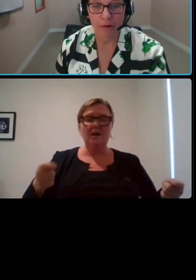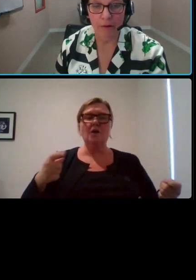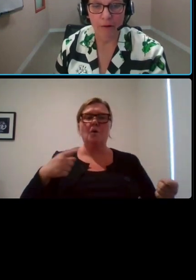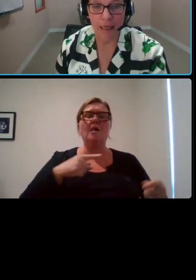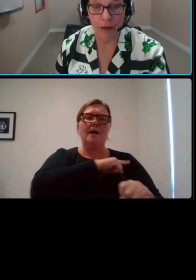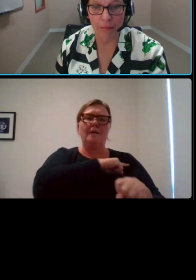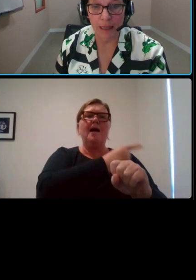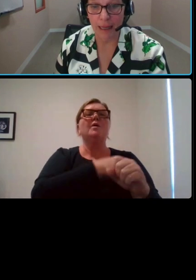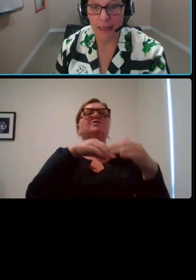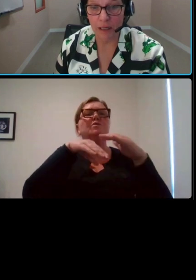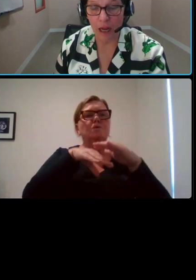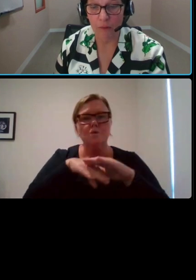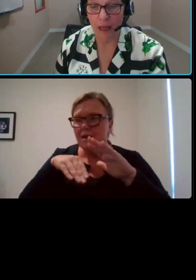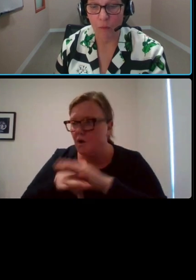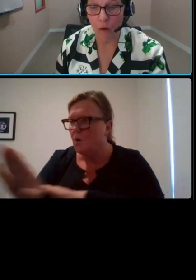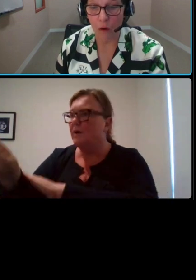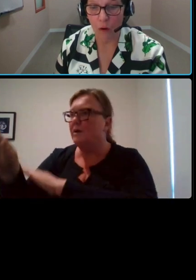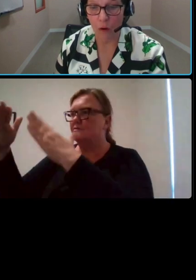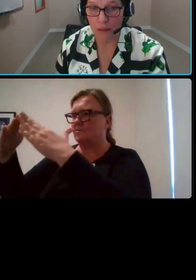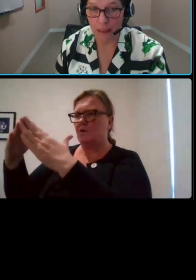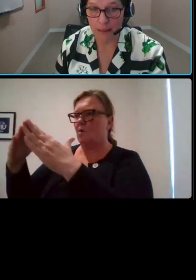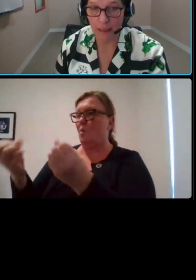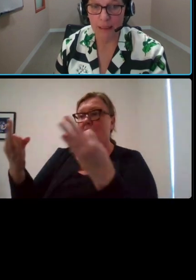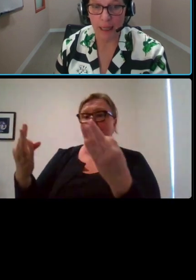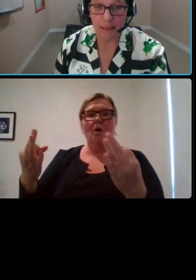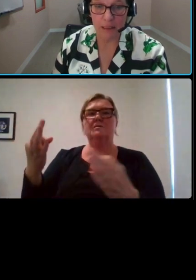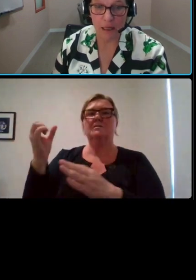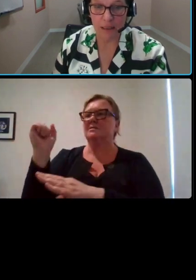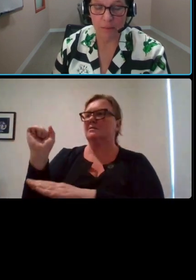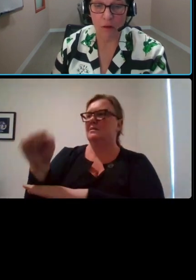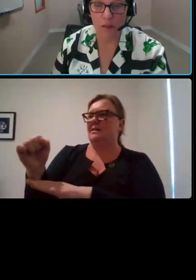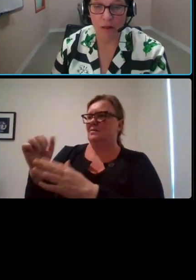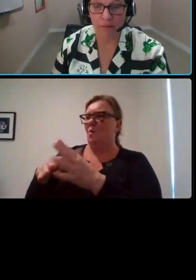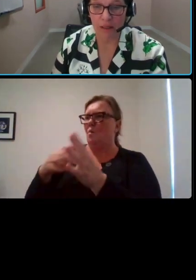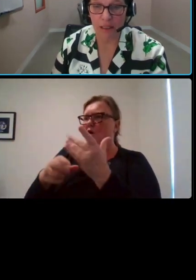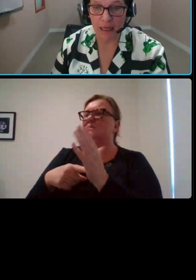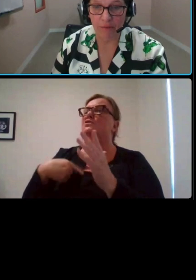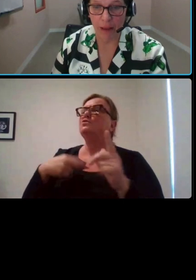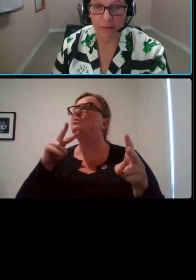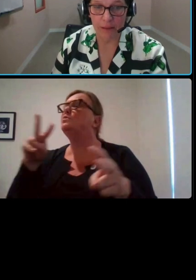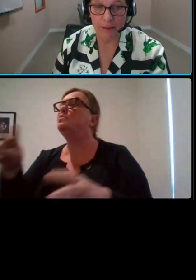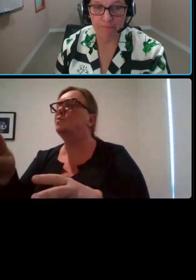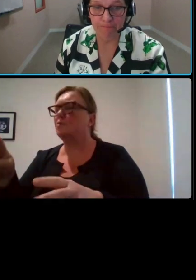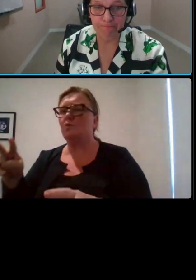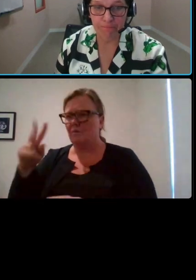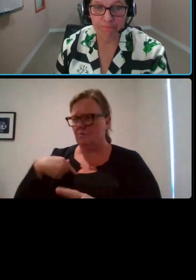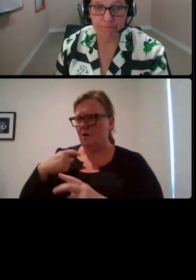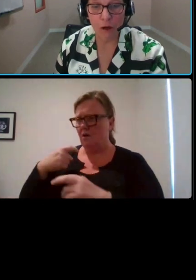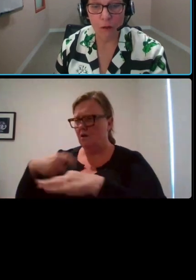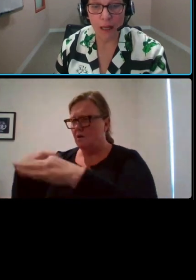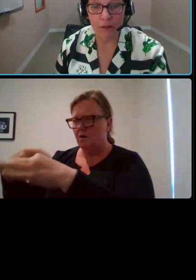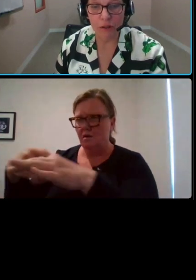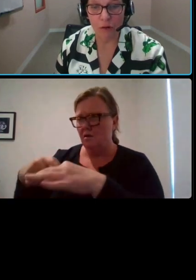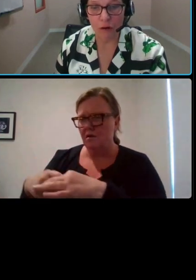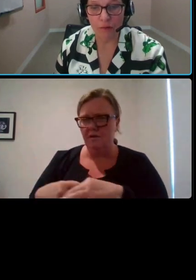to enter and remain in a premise at any time without warrant or consent to exercise their monitoring and investigative powers. The